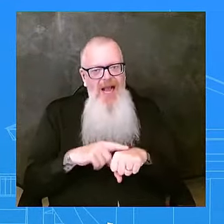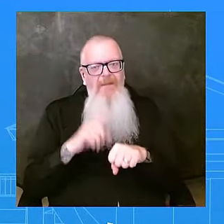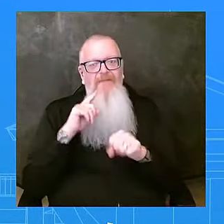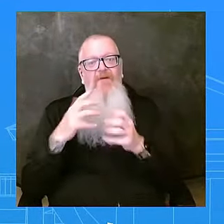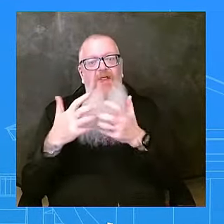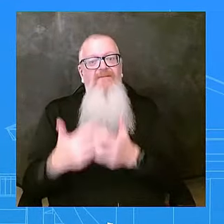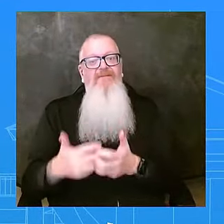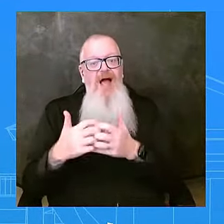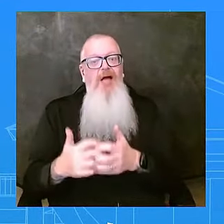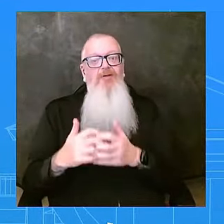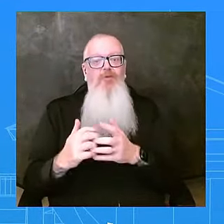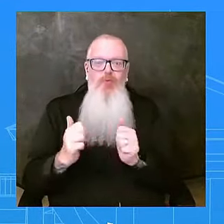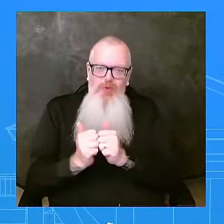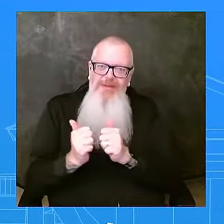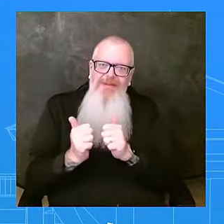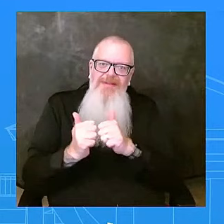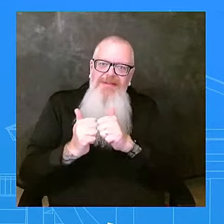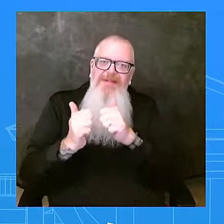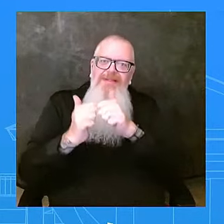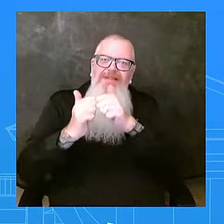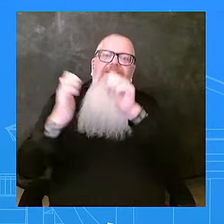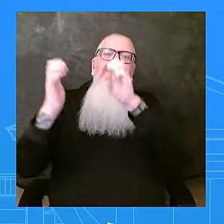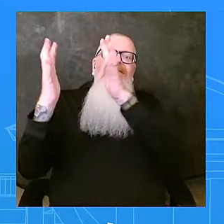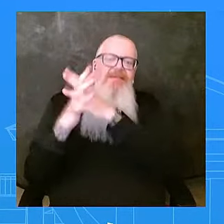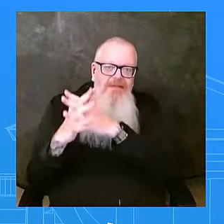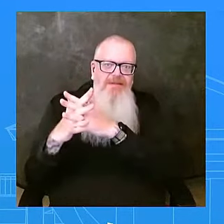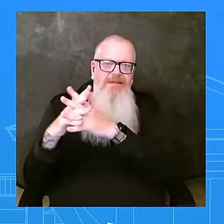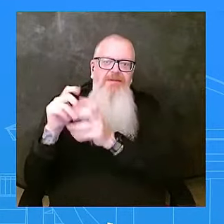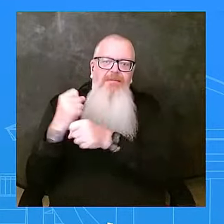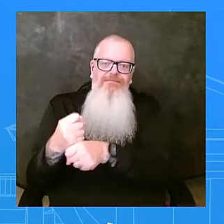and also manufacturing jobs to be created. And so